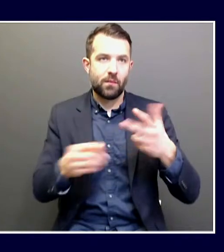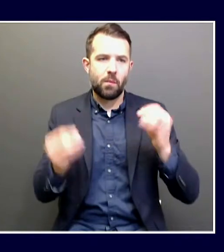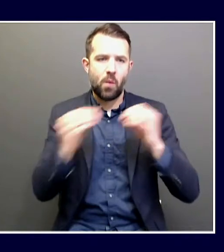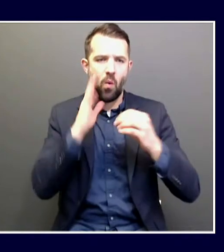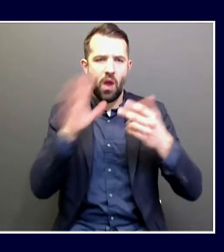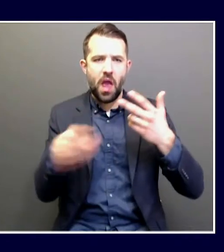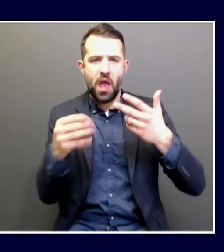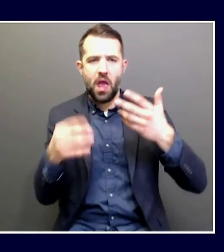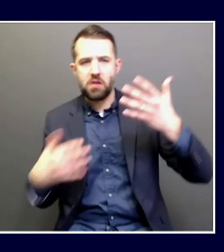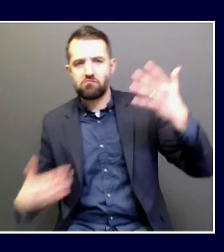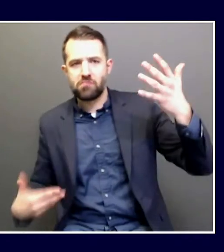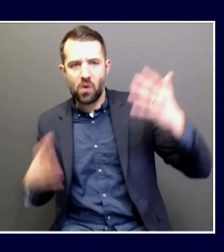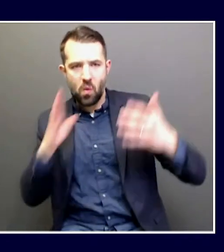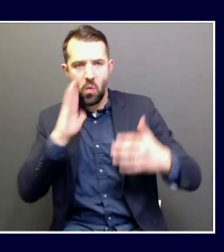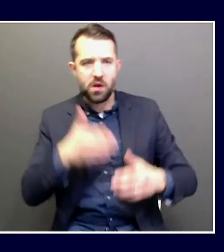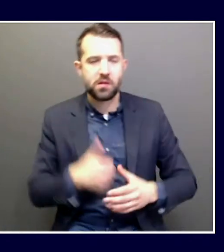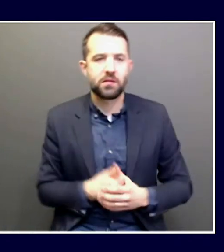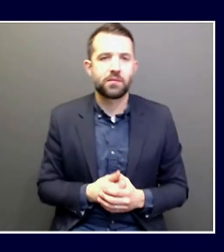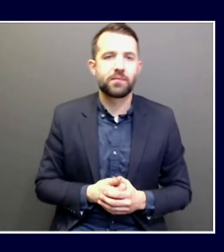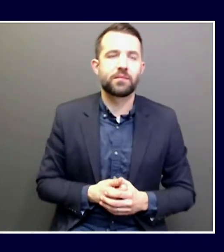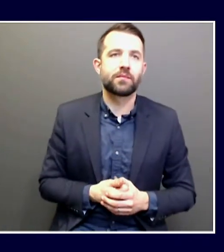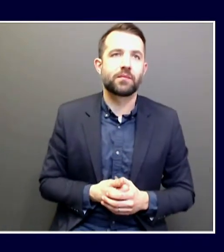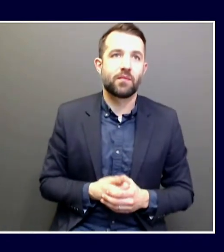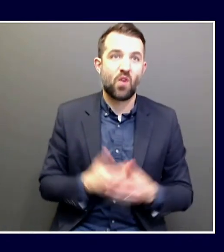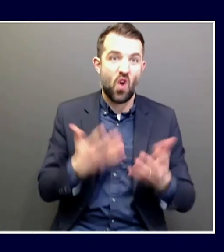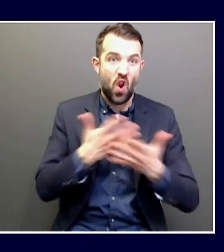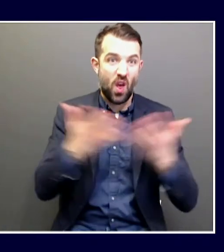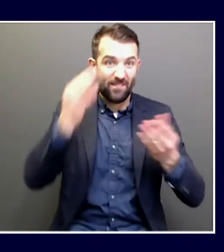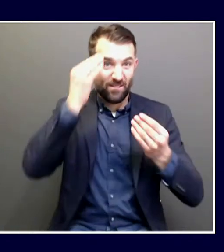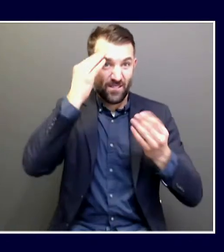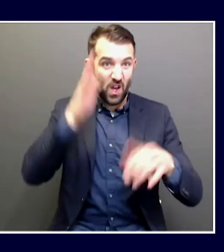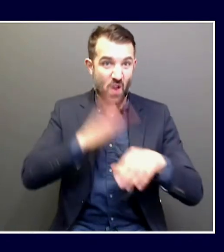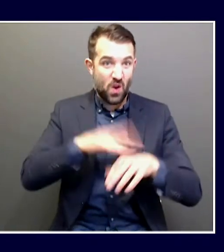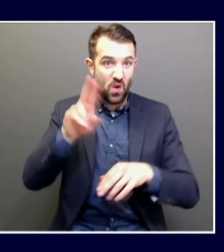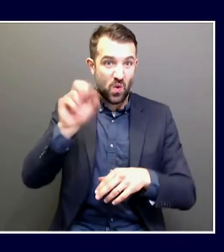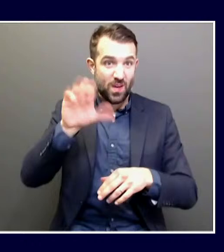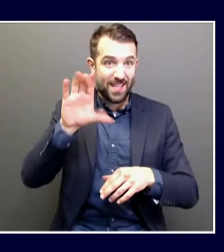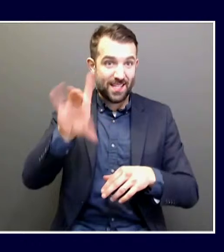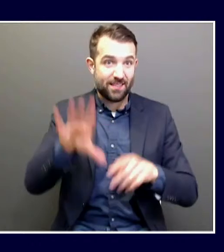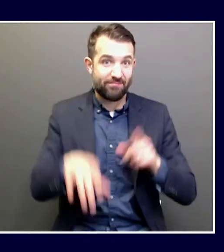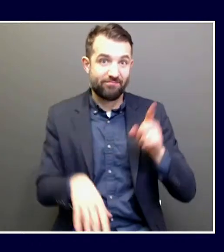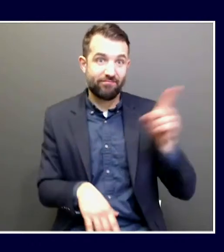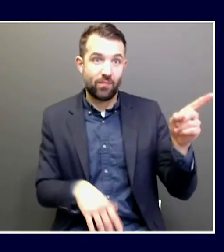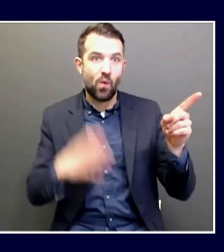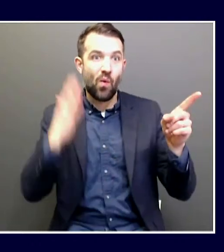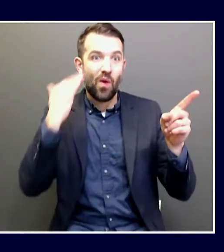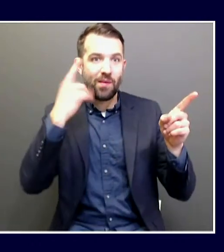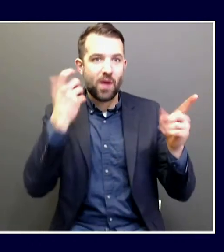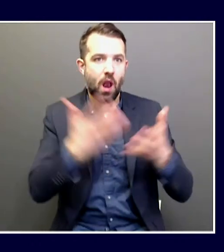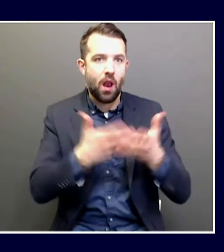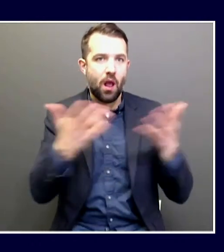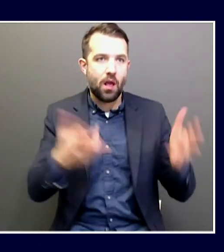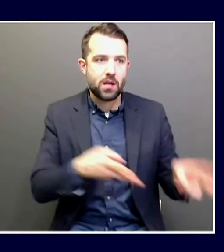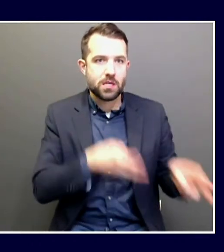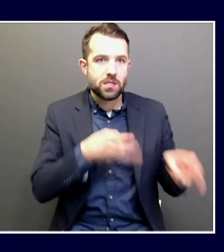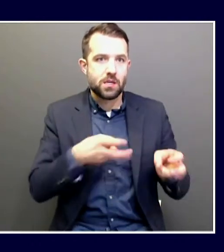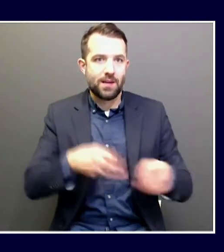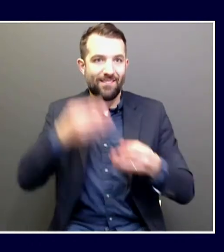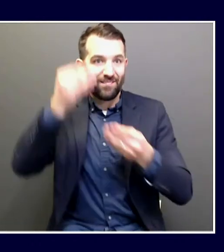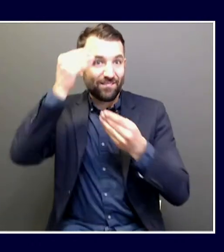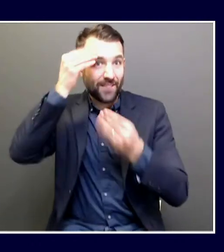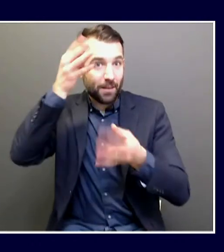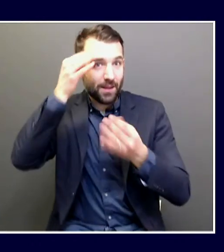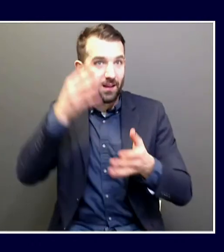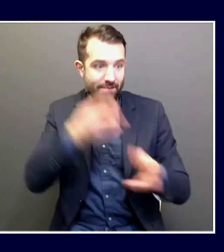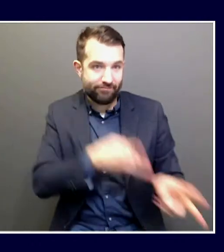be posted on the US CDC's website because they're aggregating a lot of this to have one unified look at it. So we're looking